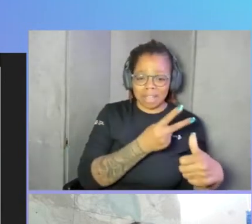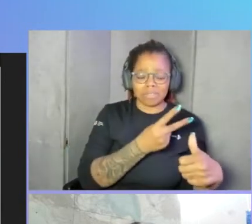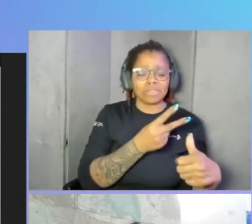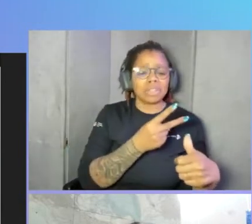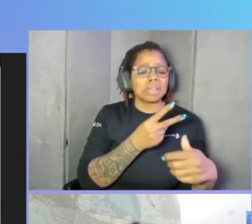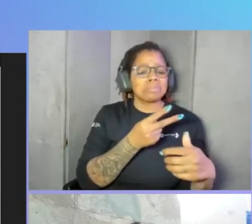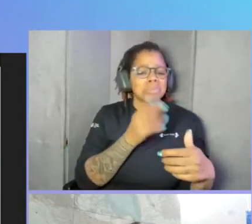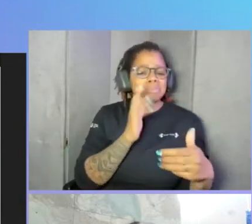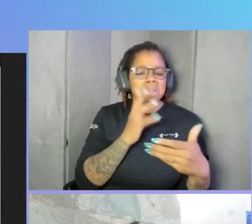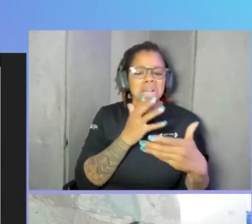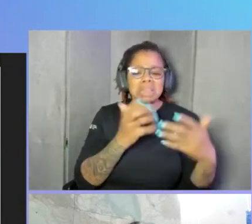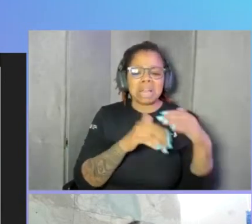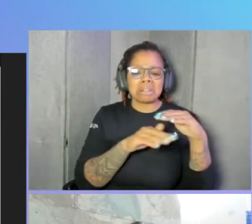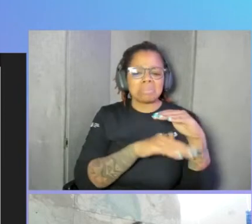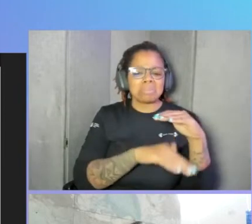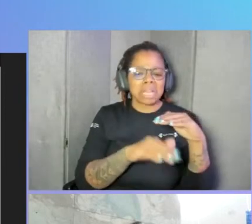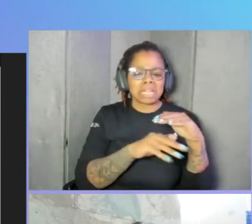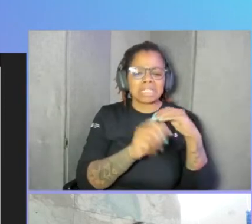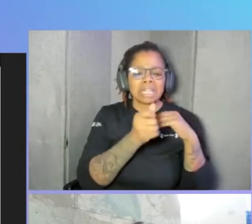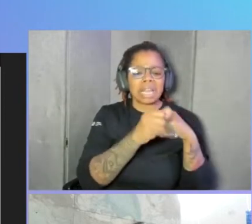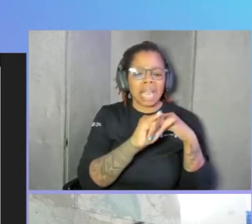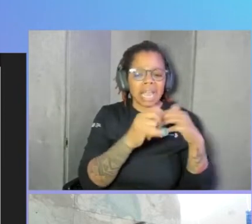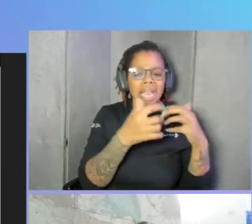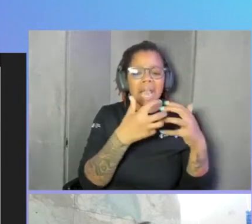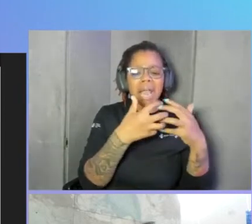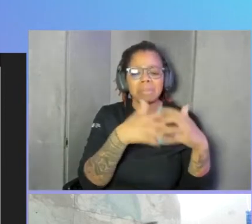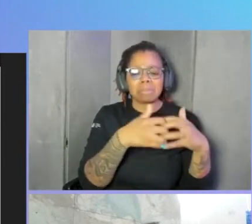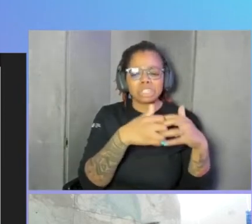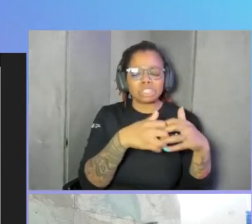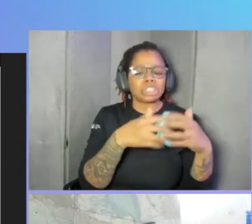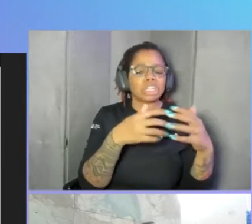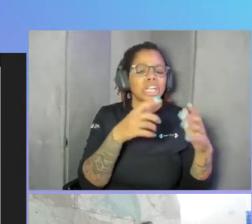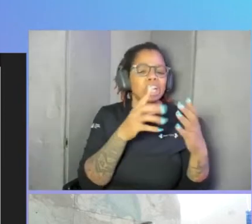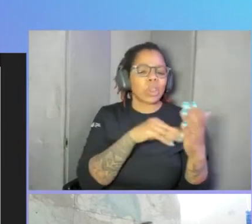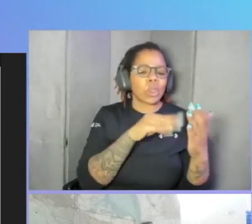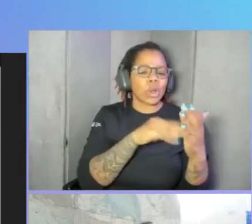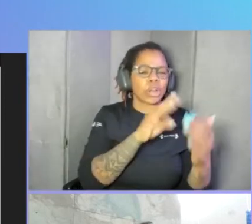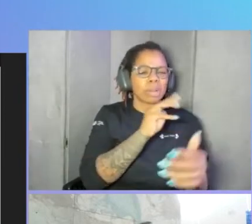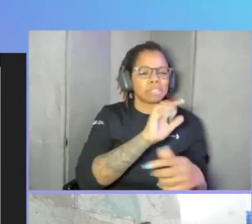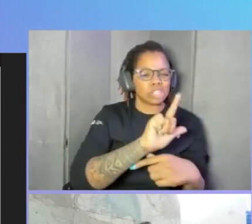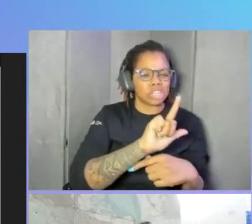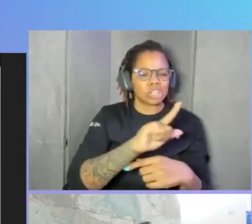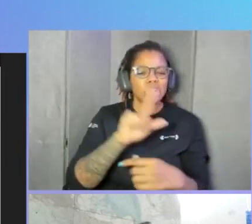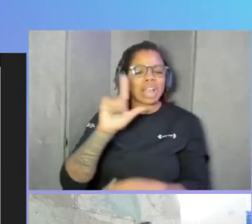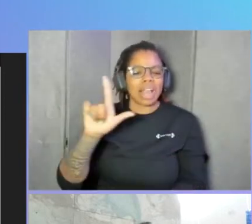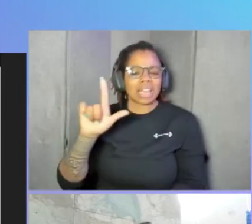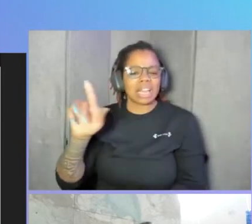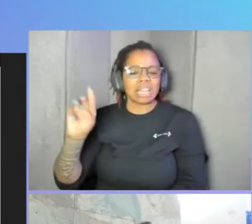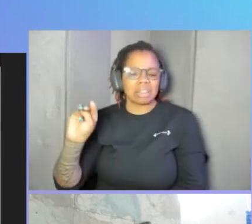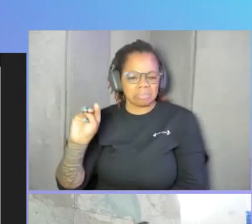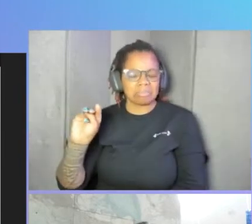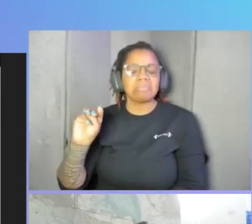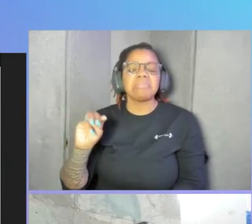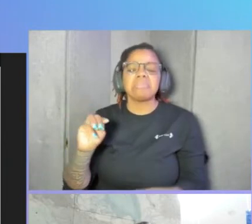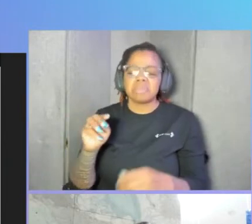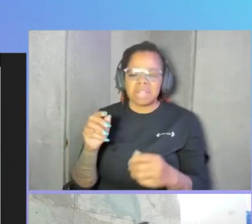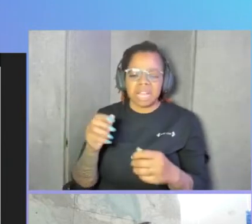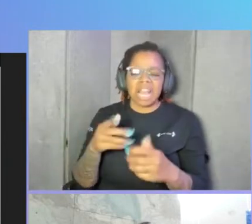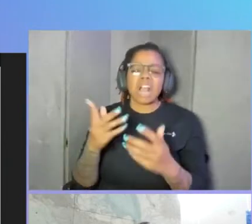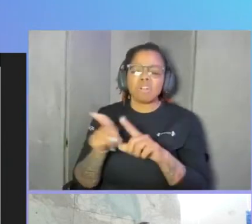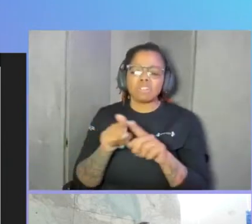basic AI, machine learning, and LLM things, and then we're going to get pretty deep into some of the